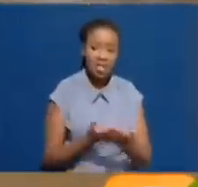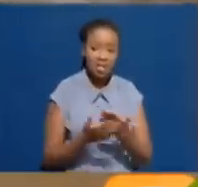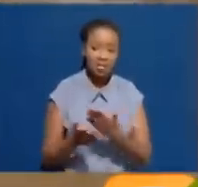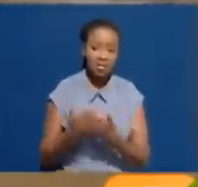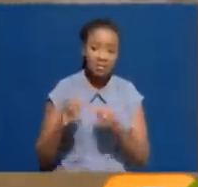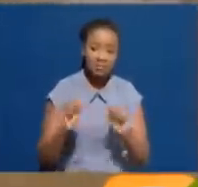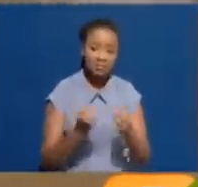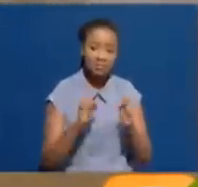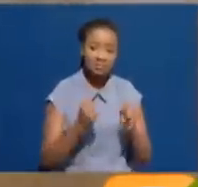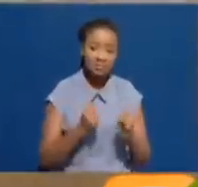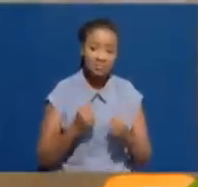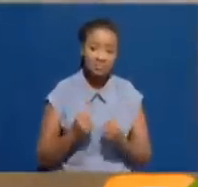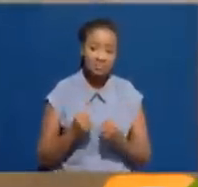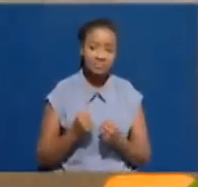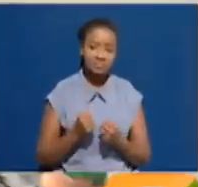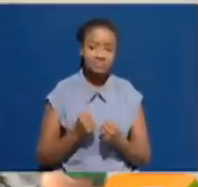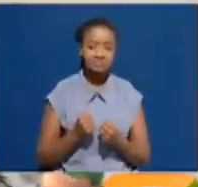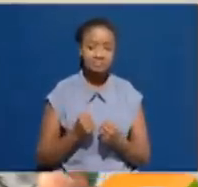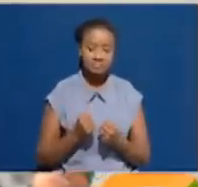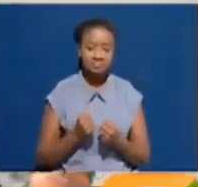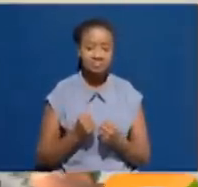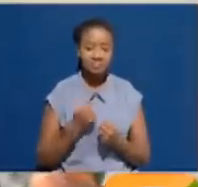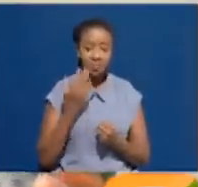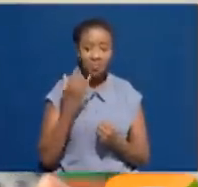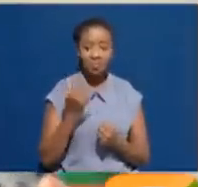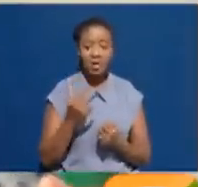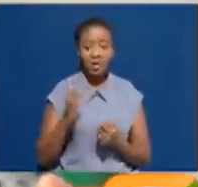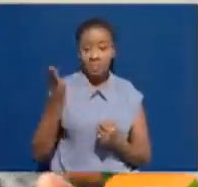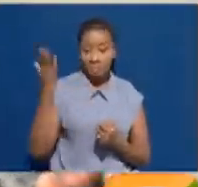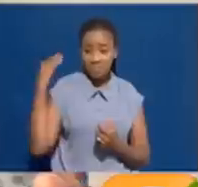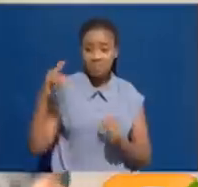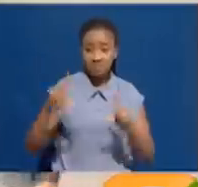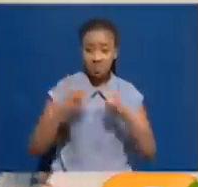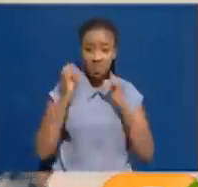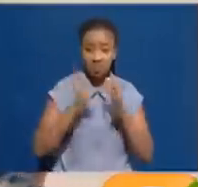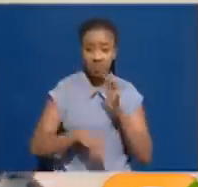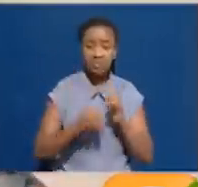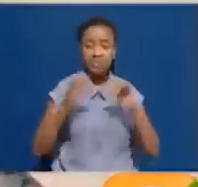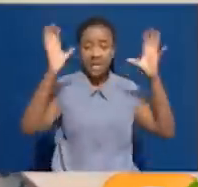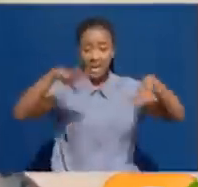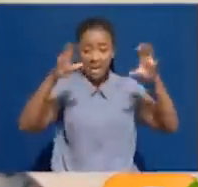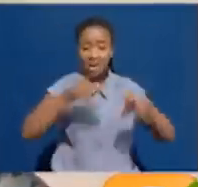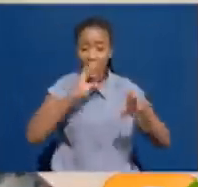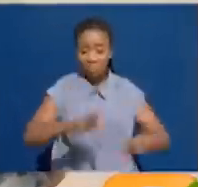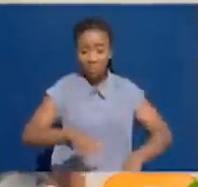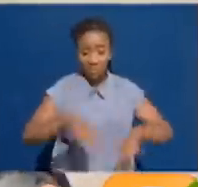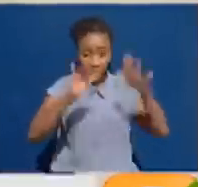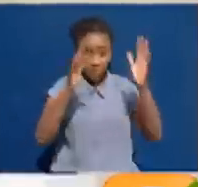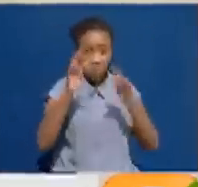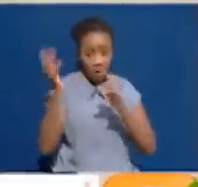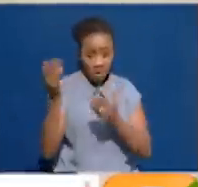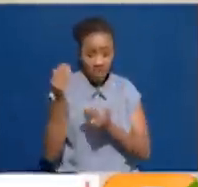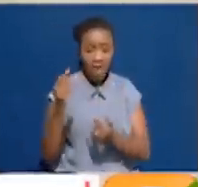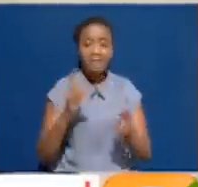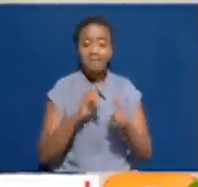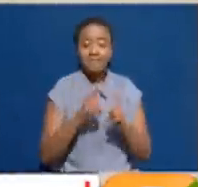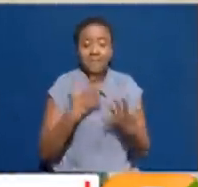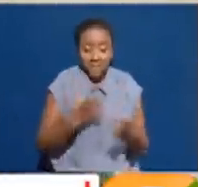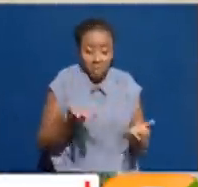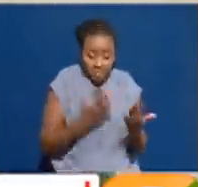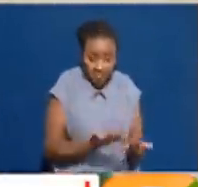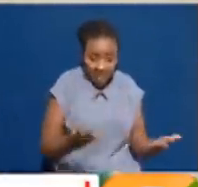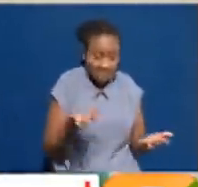the flash floods swept through settlements. First time walisema kama mafuriko yanakuja. Watu wakajipanga wakahamisha vyombo tukatoka.